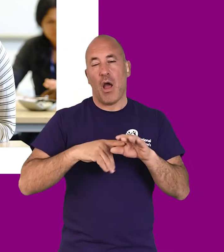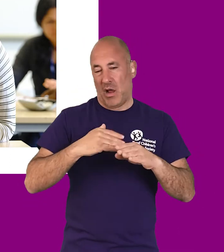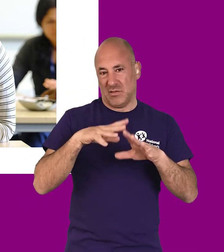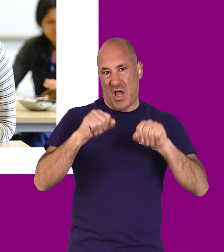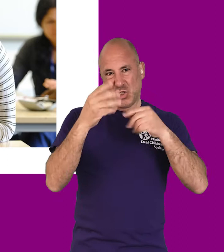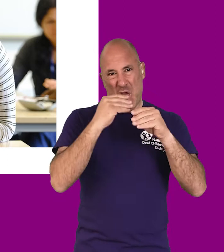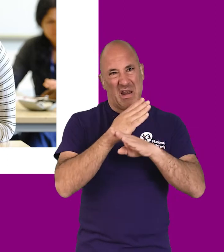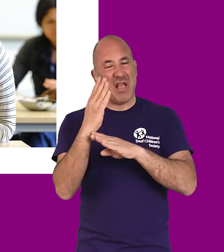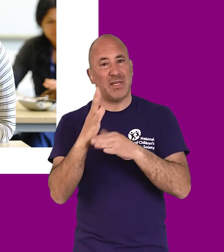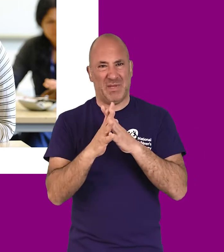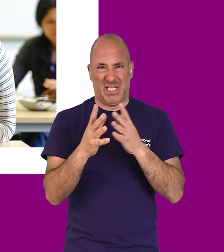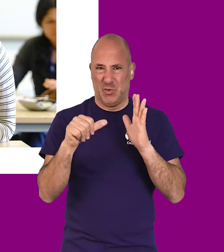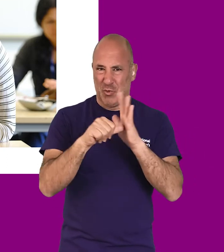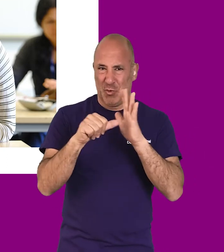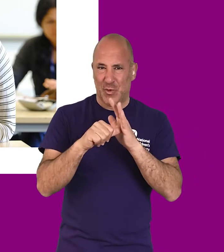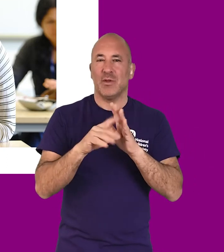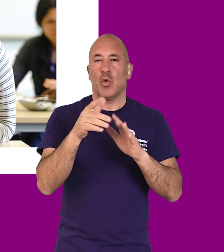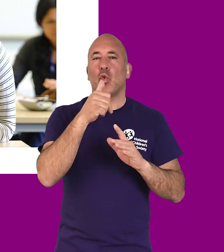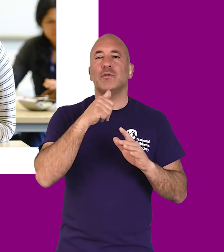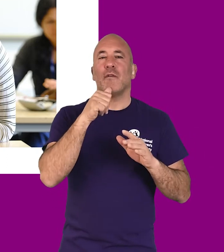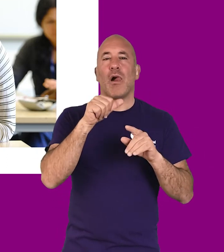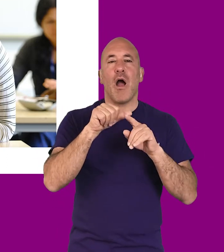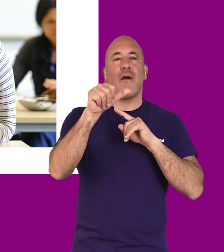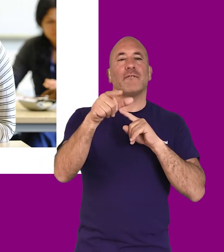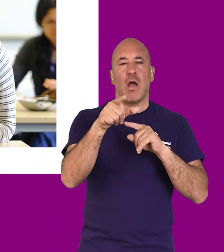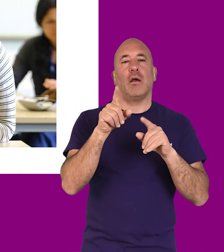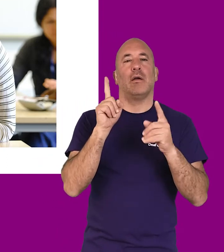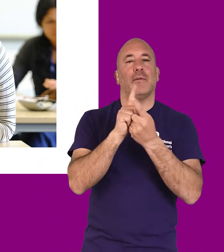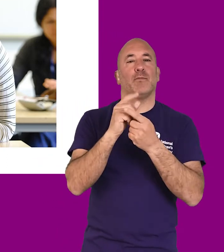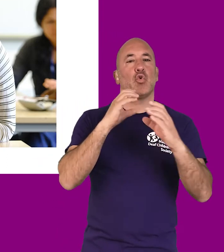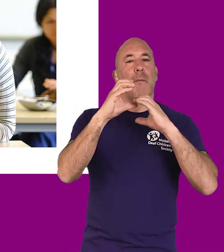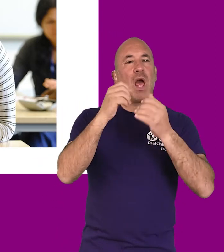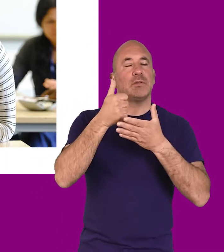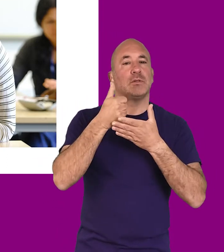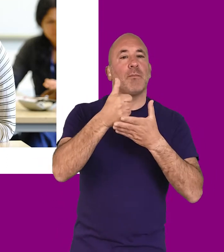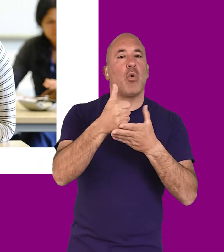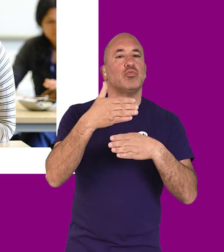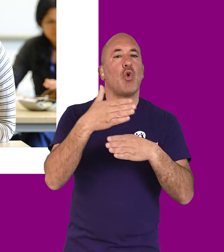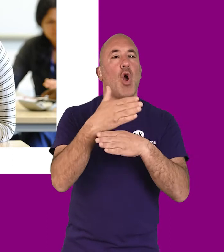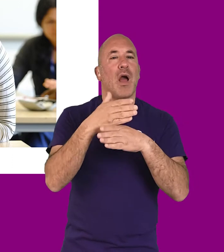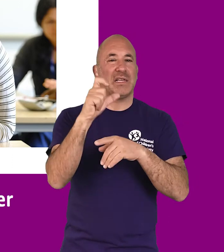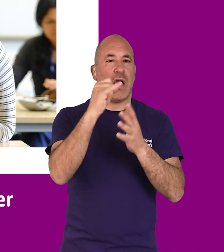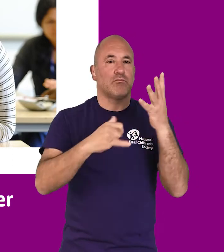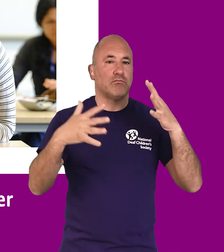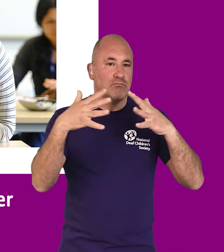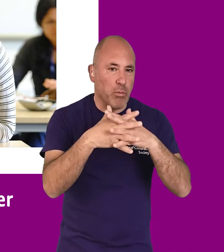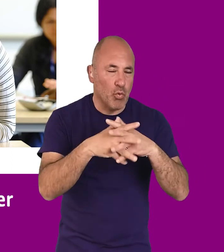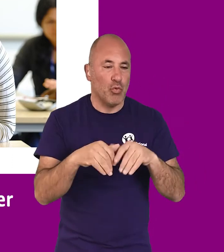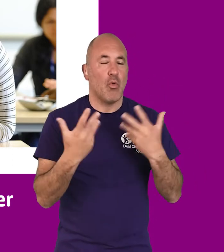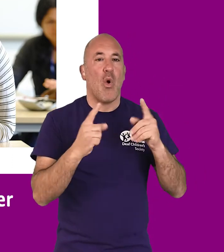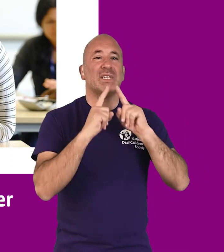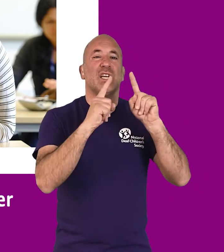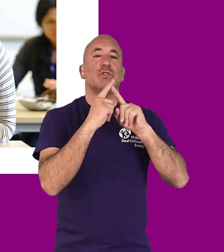life. Therefore, it's helpful to go over what was covered in a session with a communication